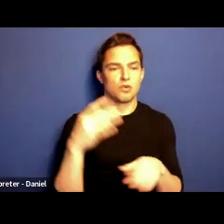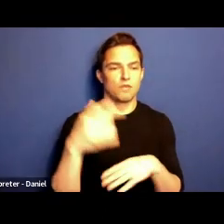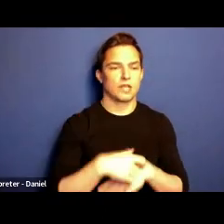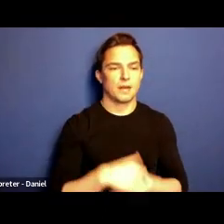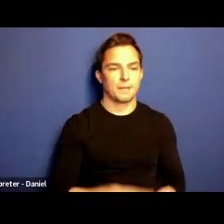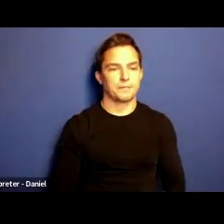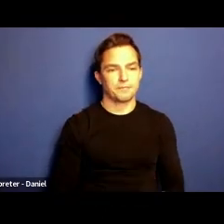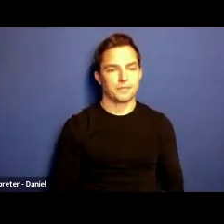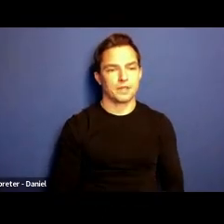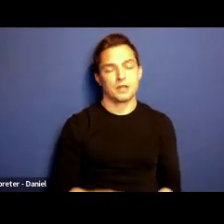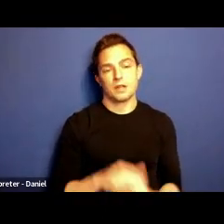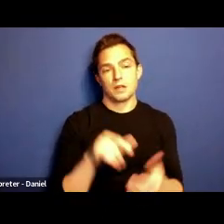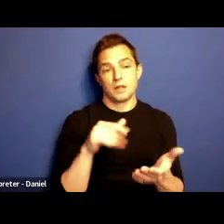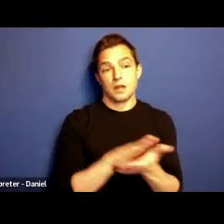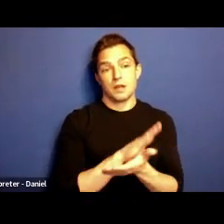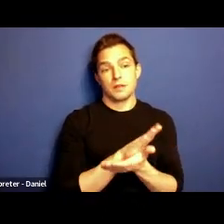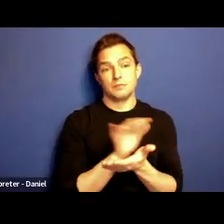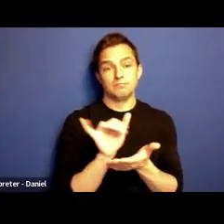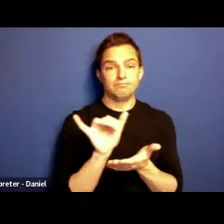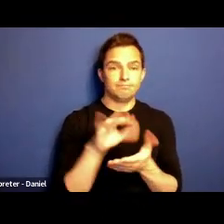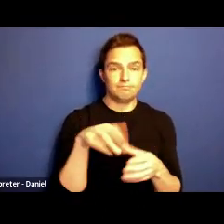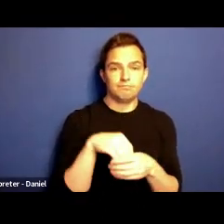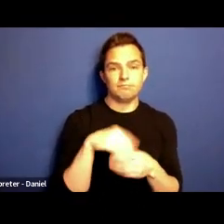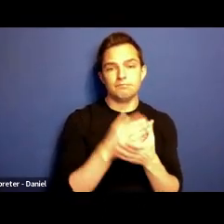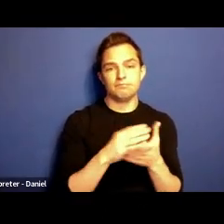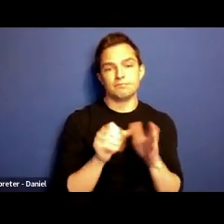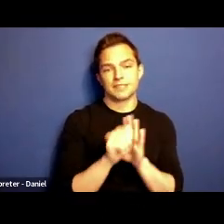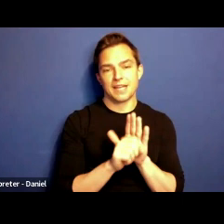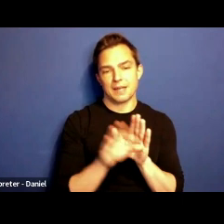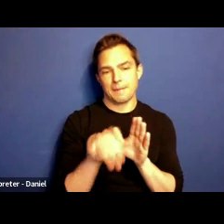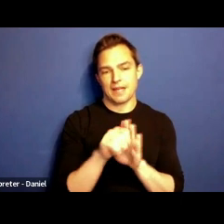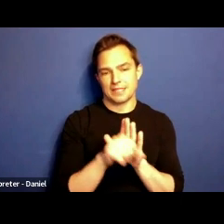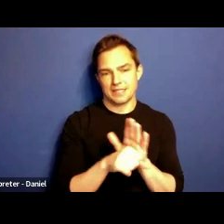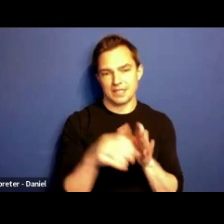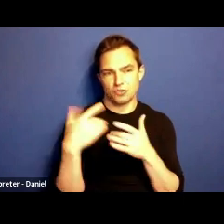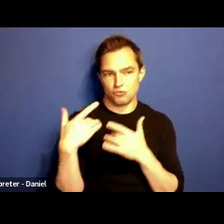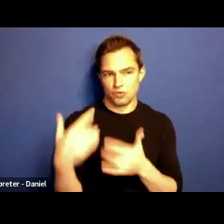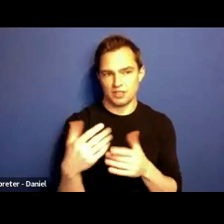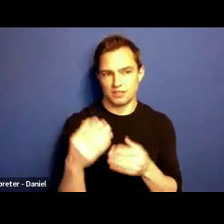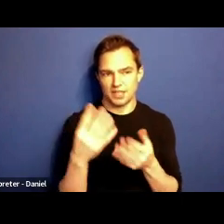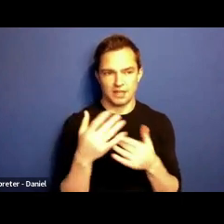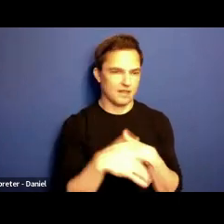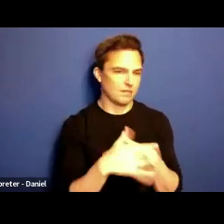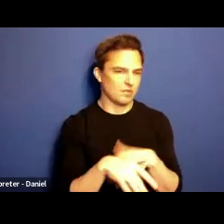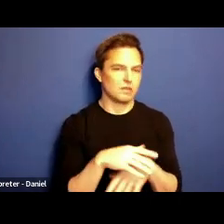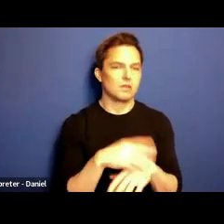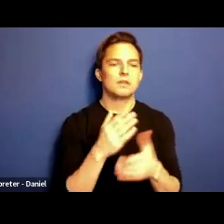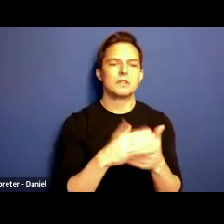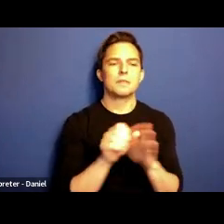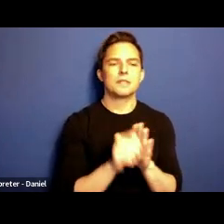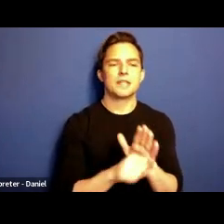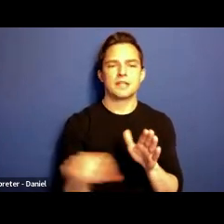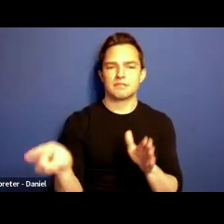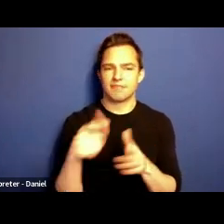And so the paper and also includes some state-by-state trends and data that's available. And if some of the states are